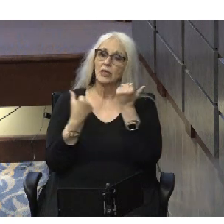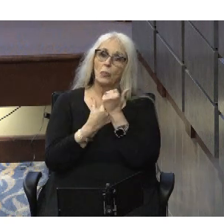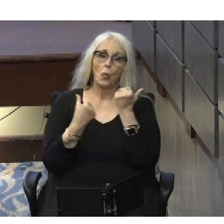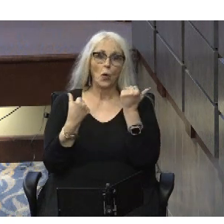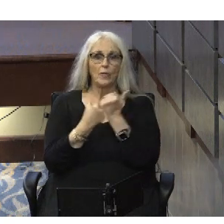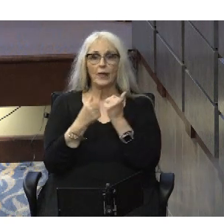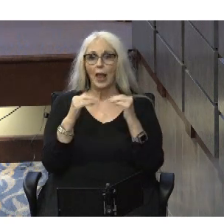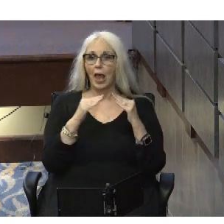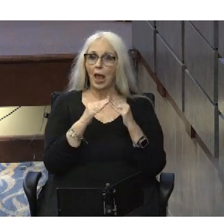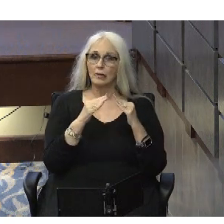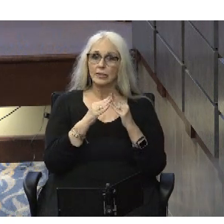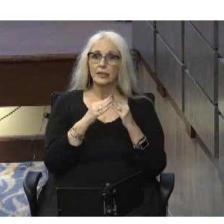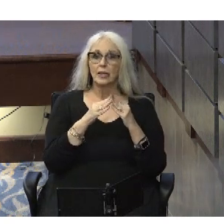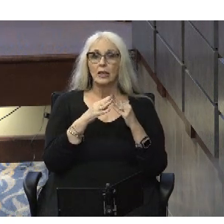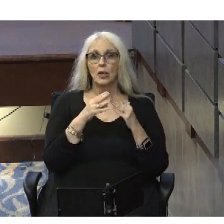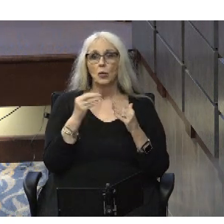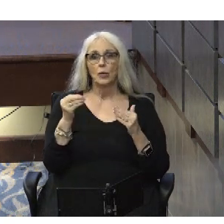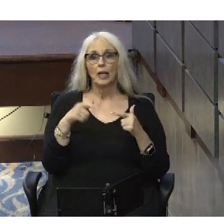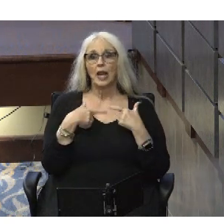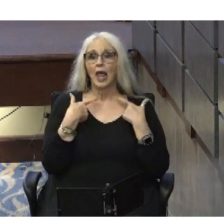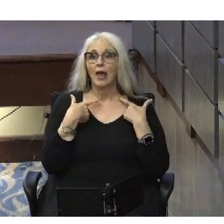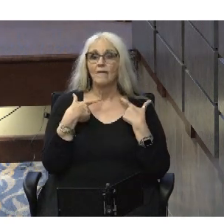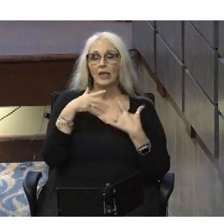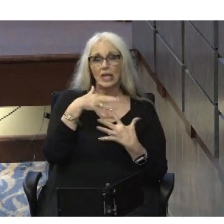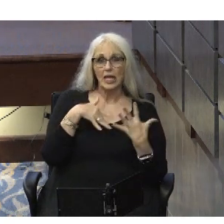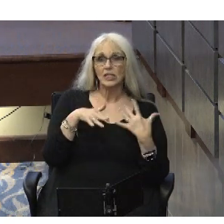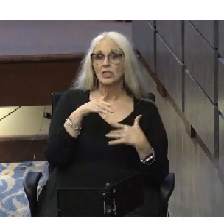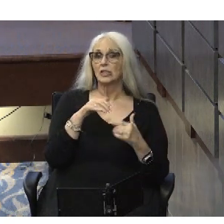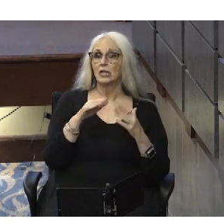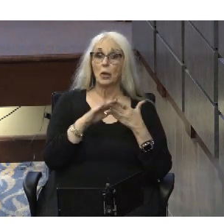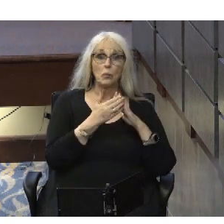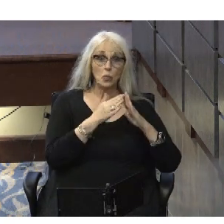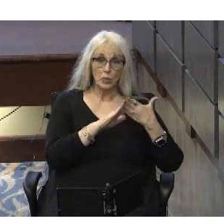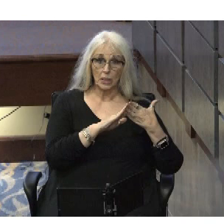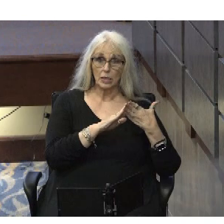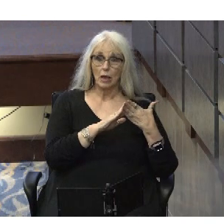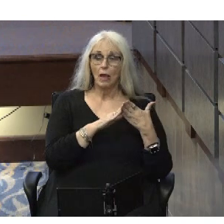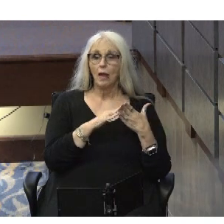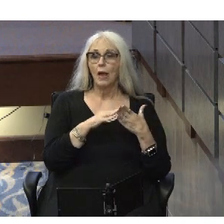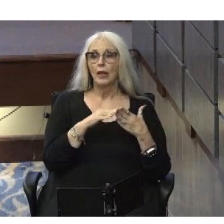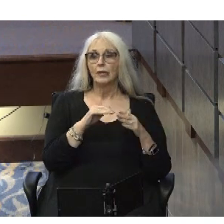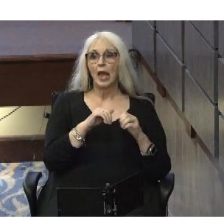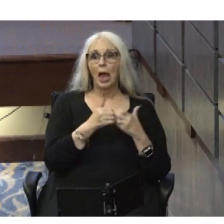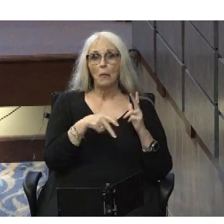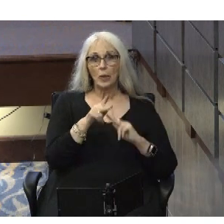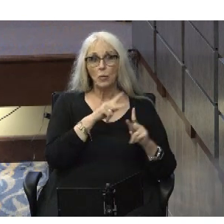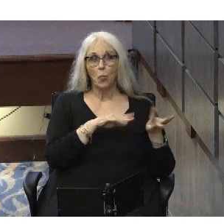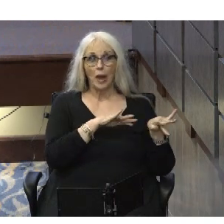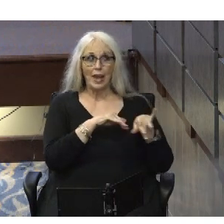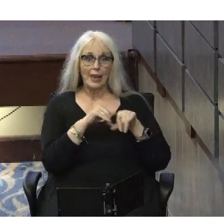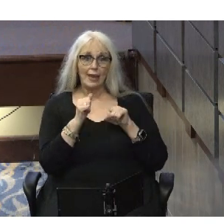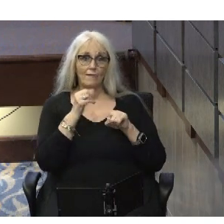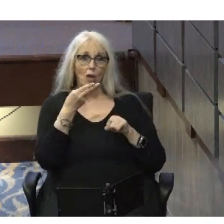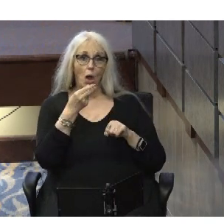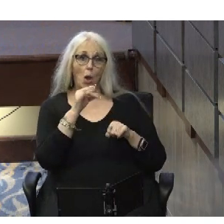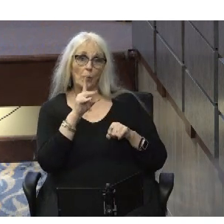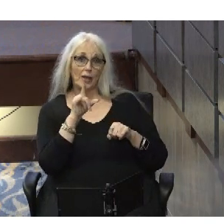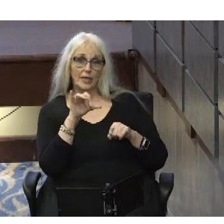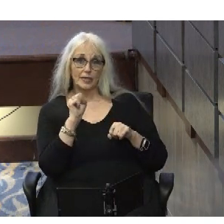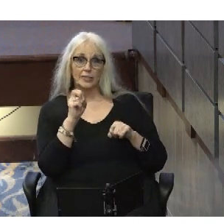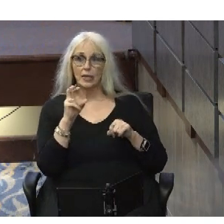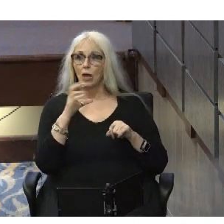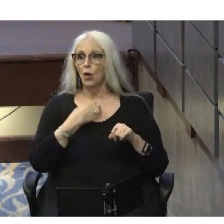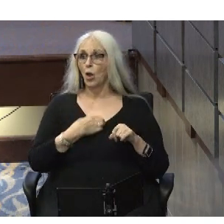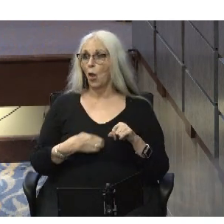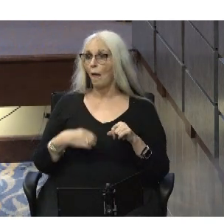with life-giving community engagement, is possible. This community exists to empower our friends coming out of homelessness and long for a permanent